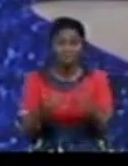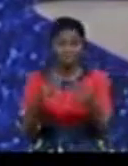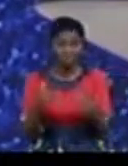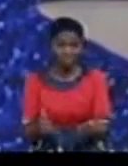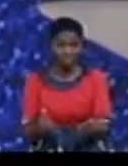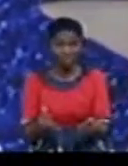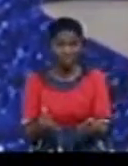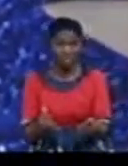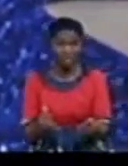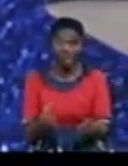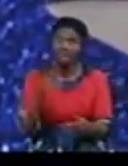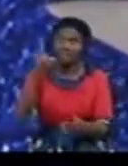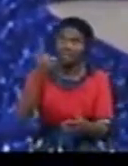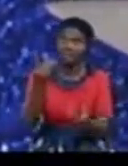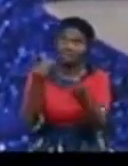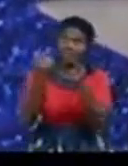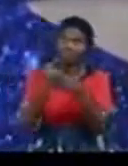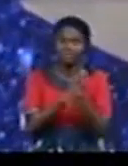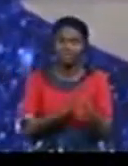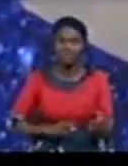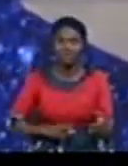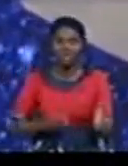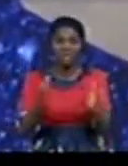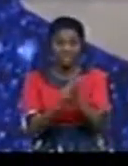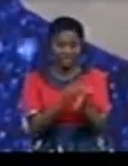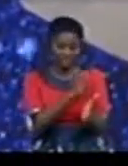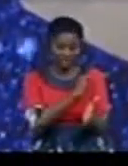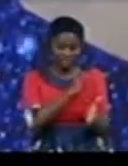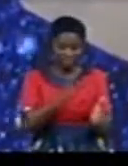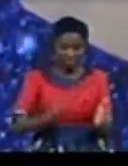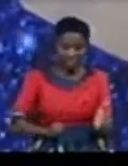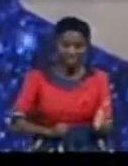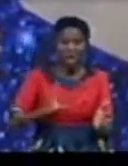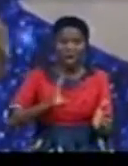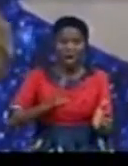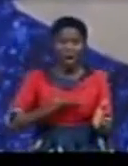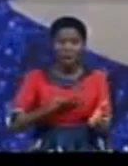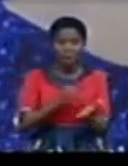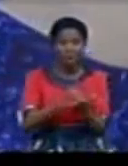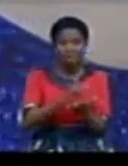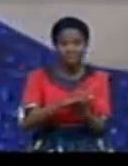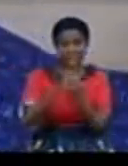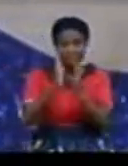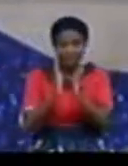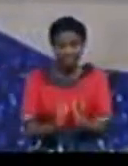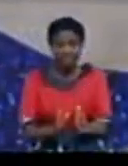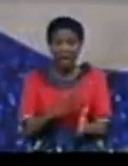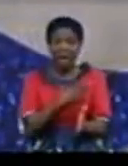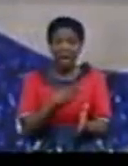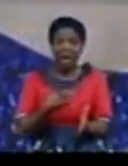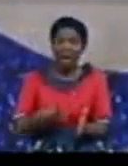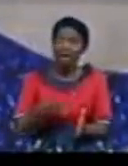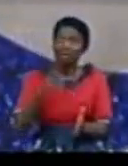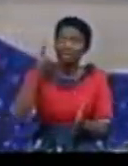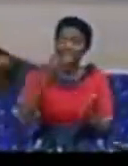Christ, and he is that Emmanuel, our sanctifier, and he brings many sons unto glory